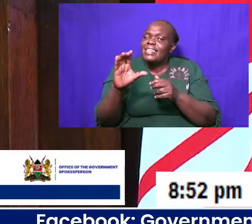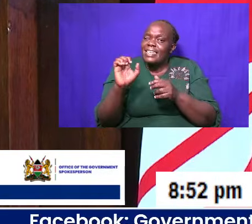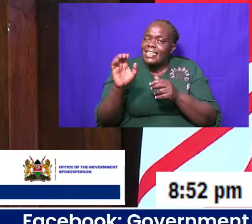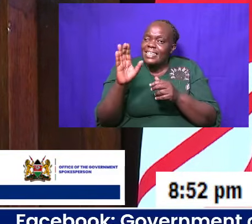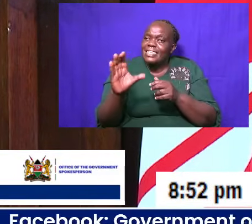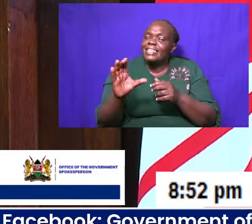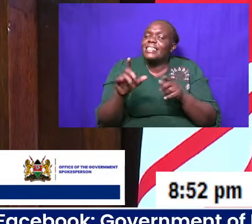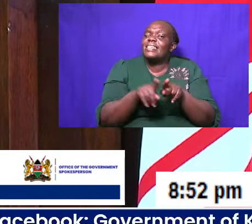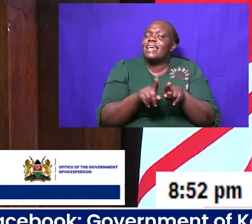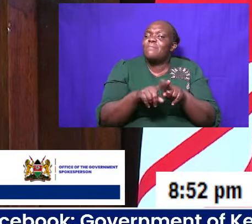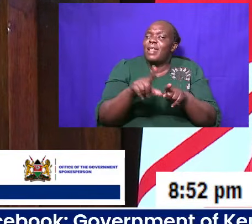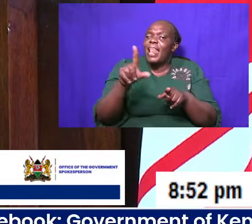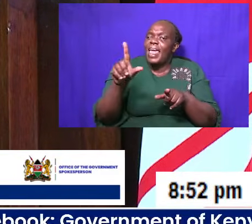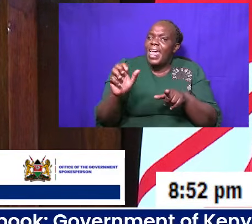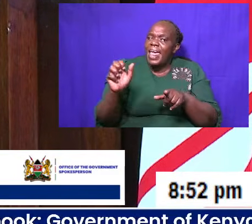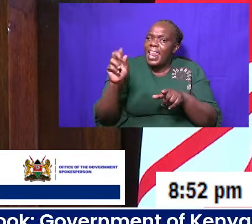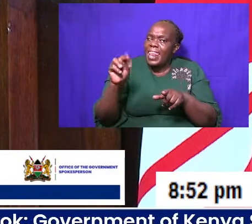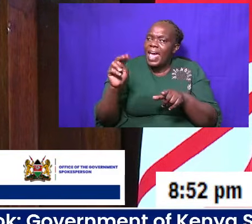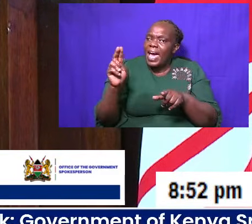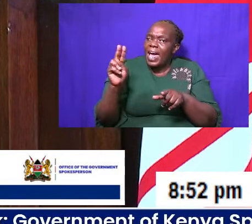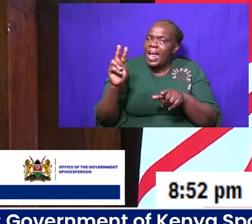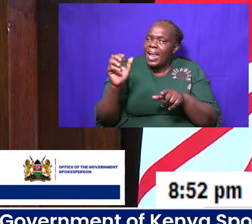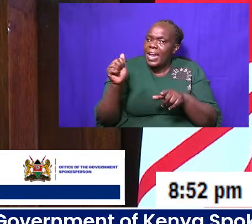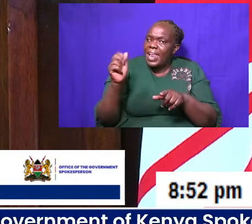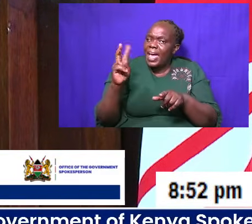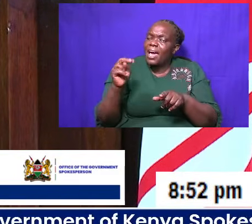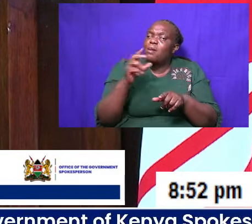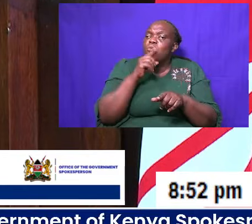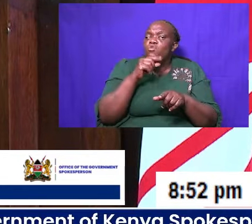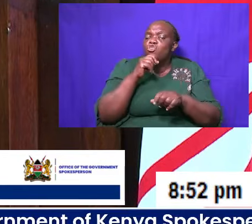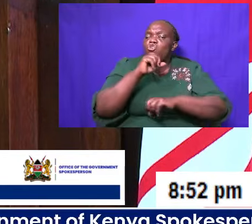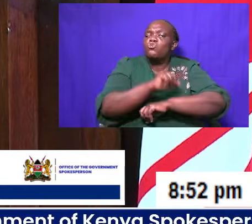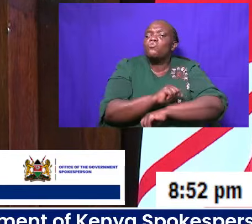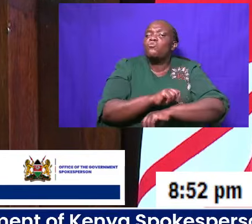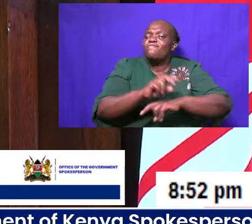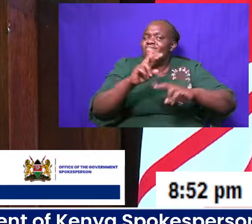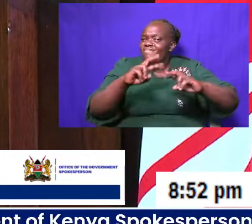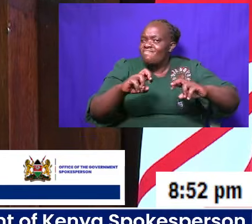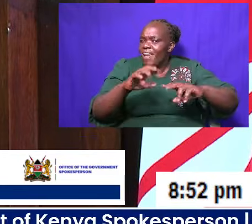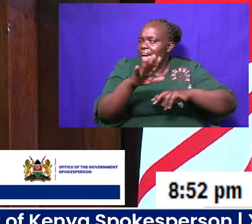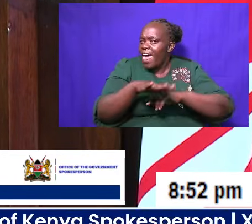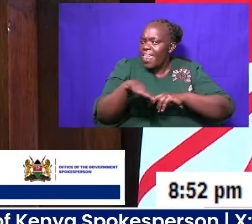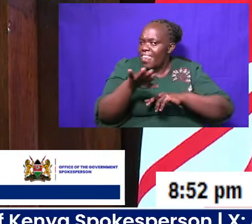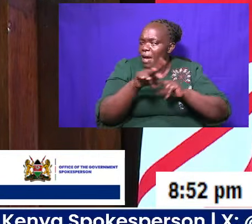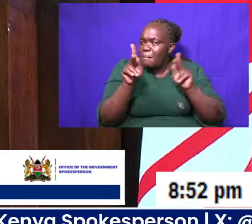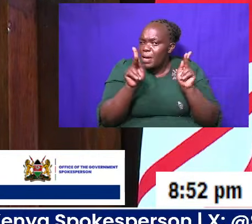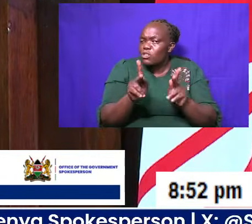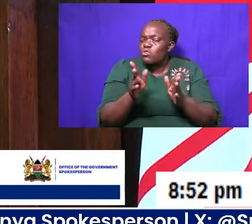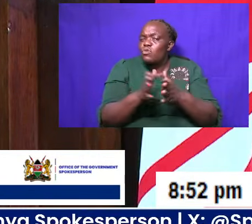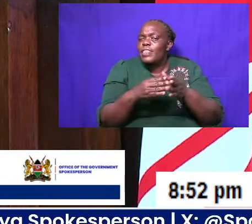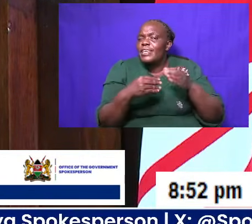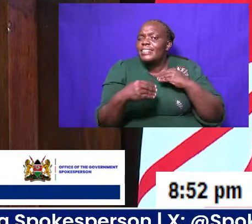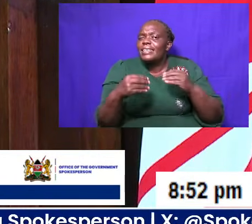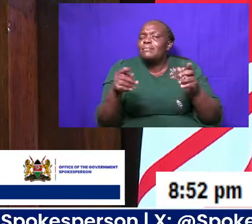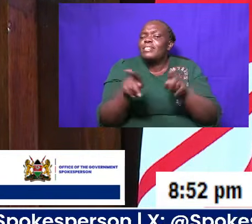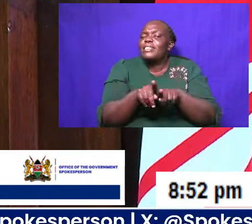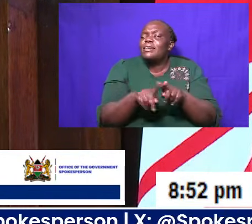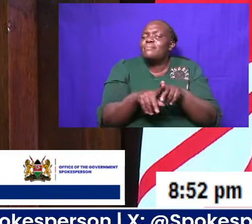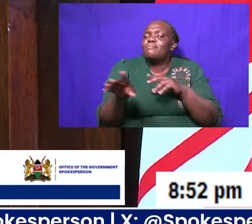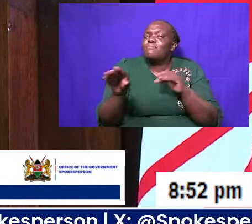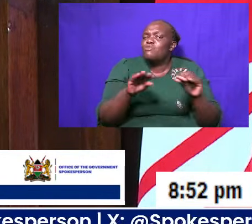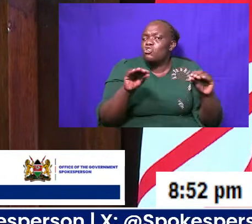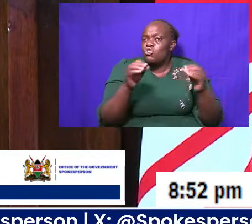of Lenana, we have been able to investigate, you know, this issue of persons with disability where the school had more kids. We were able